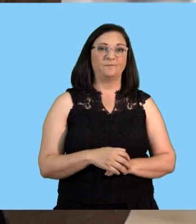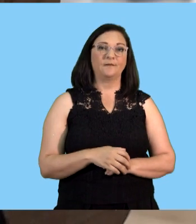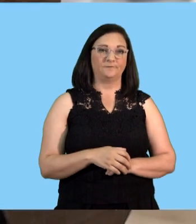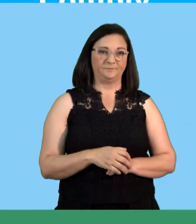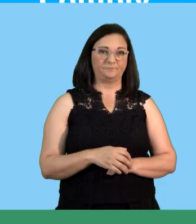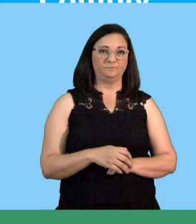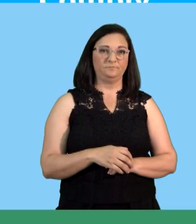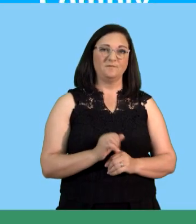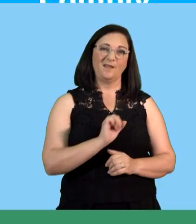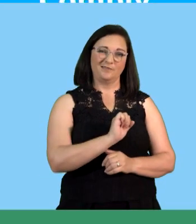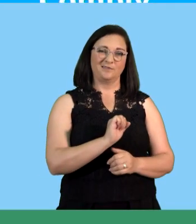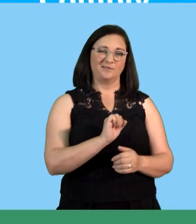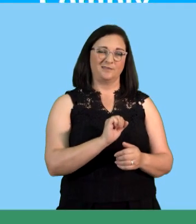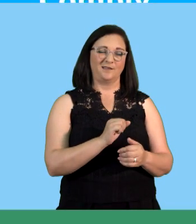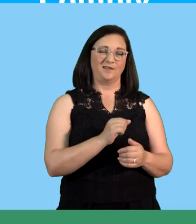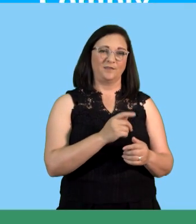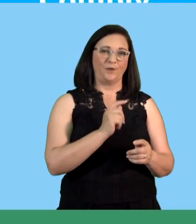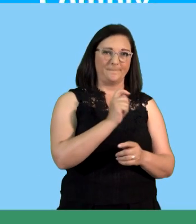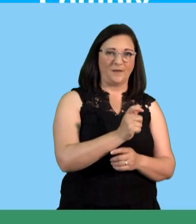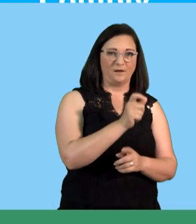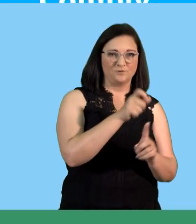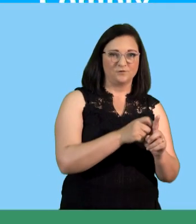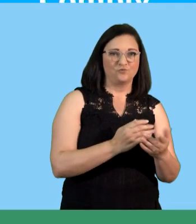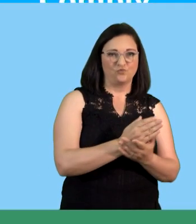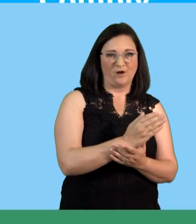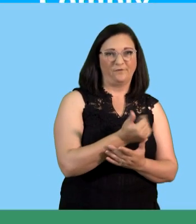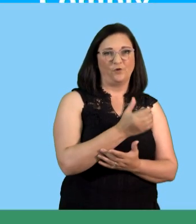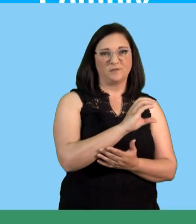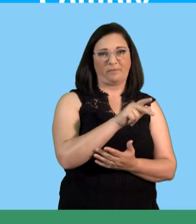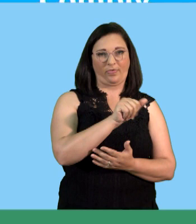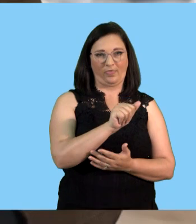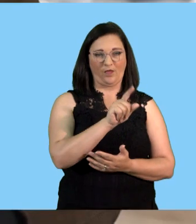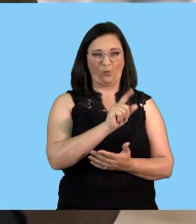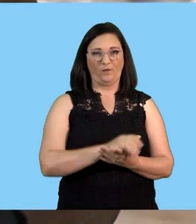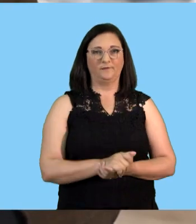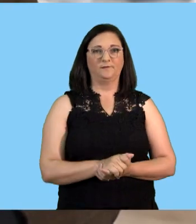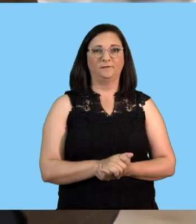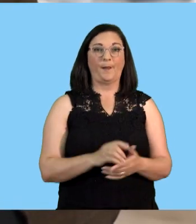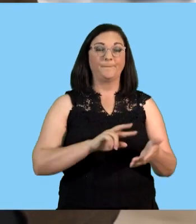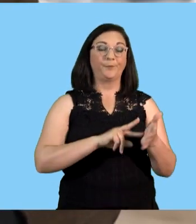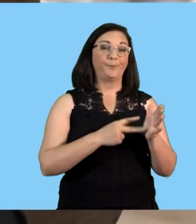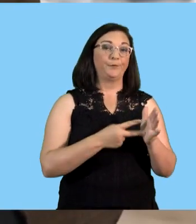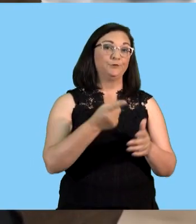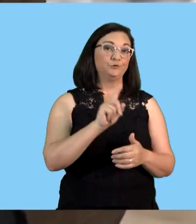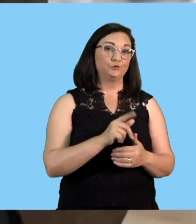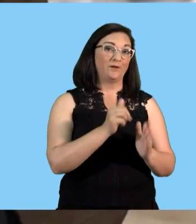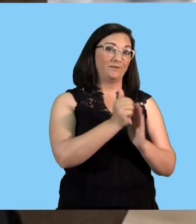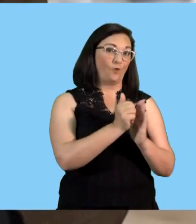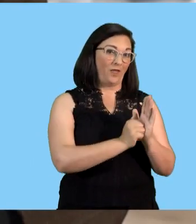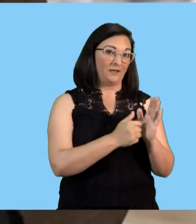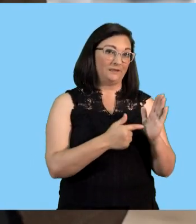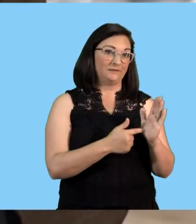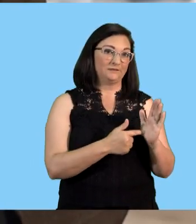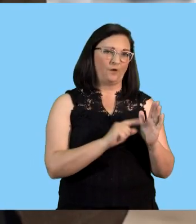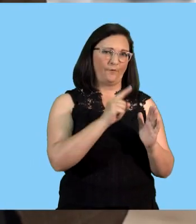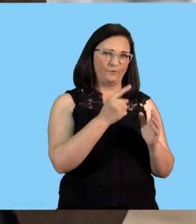as the consumer rights according to the CPA. All right, the purpose of the Consumer Protection